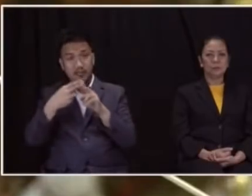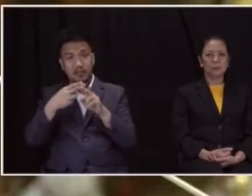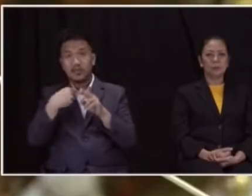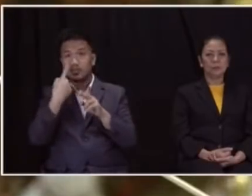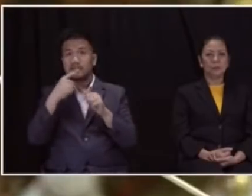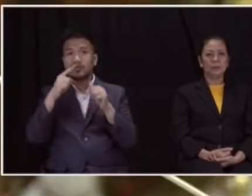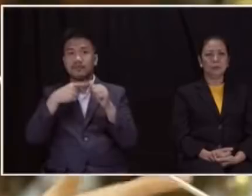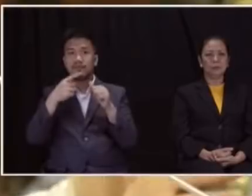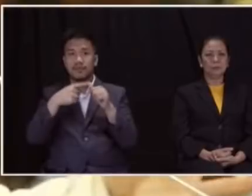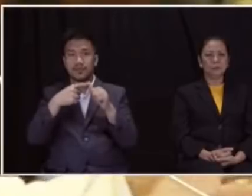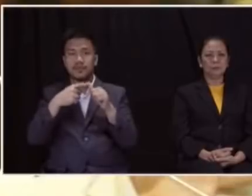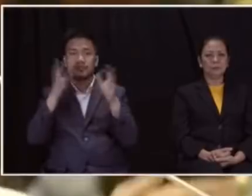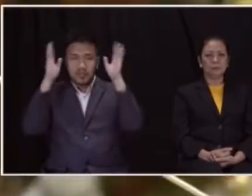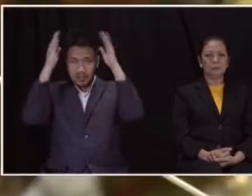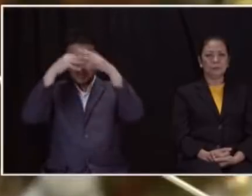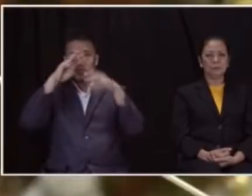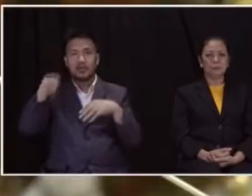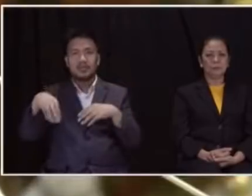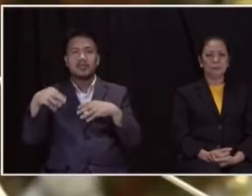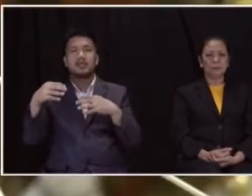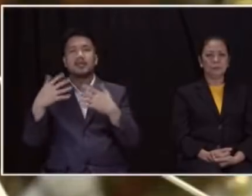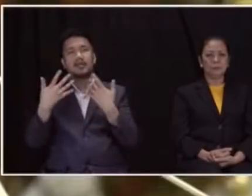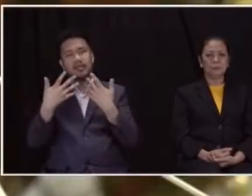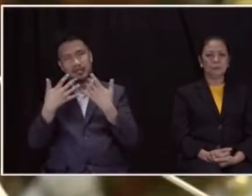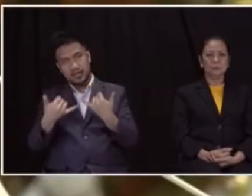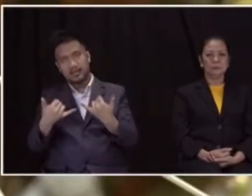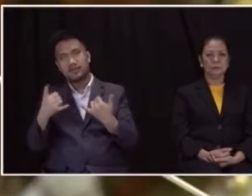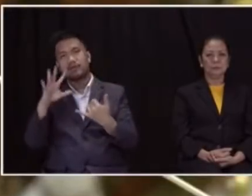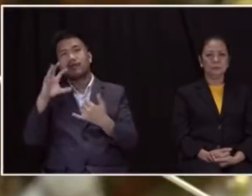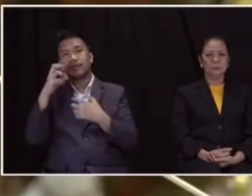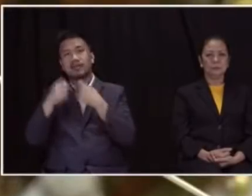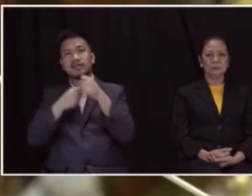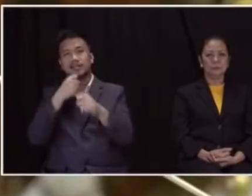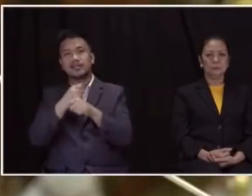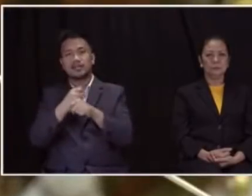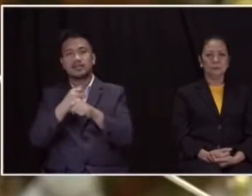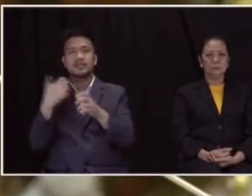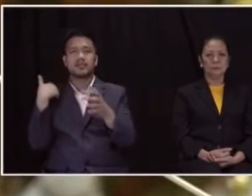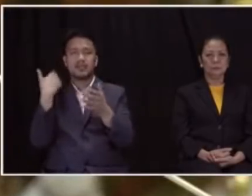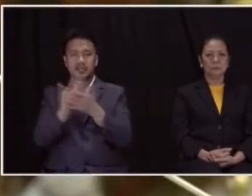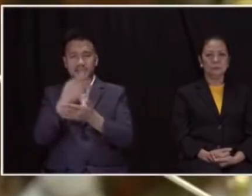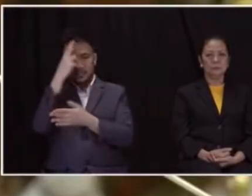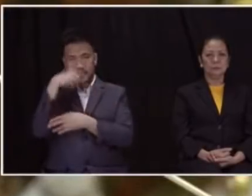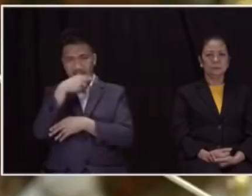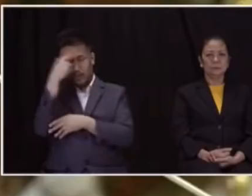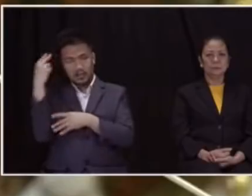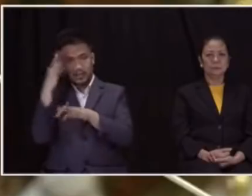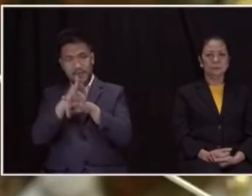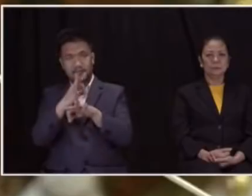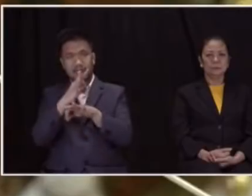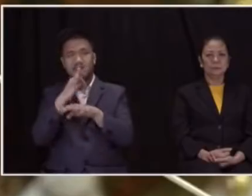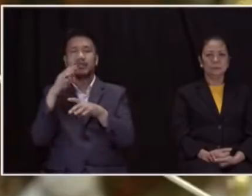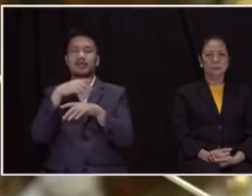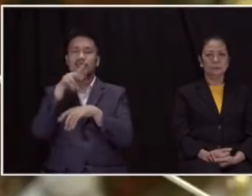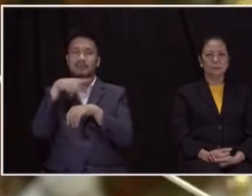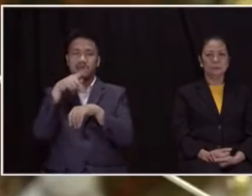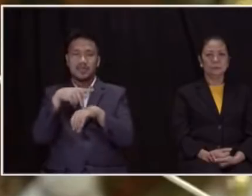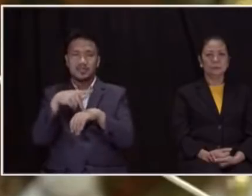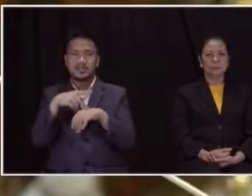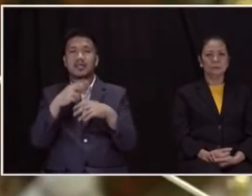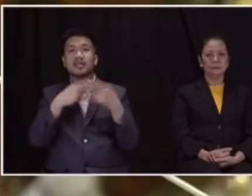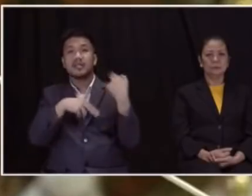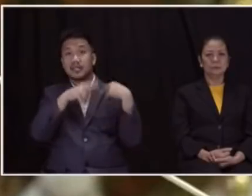the 500th year since the arrival of Christianity in these islands, that history